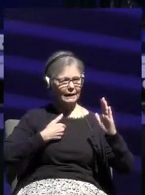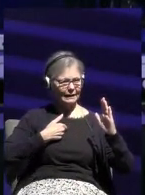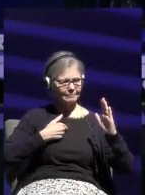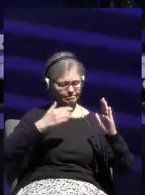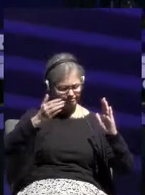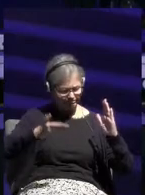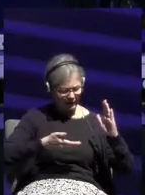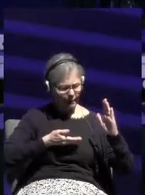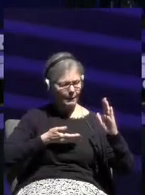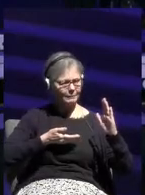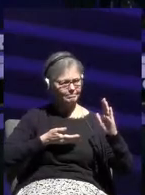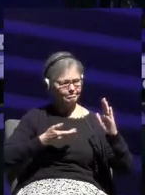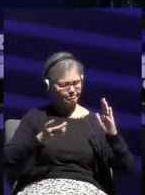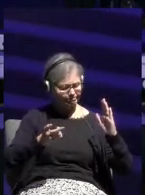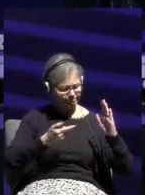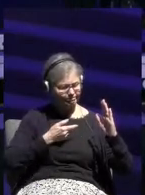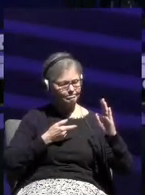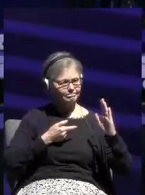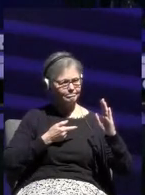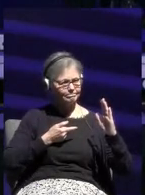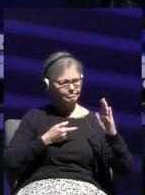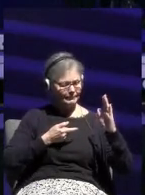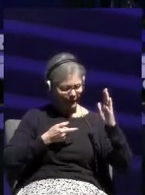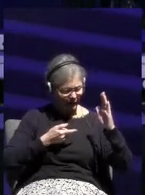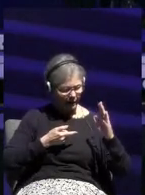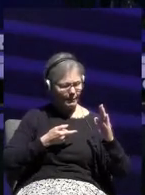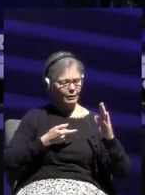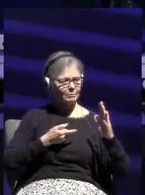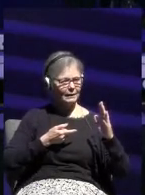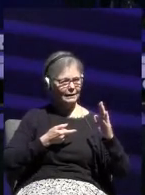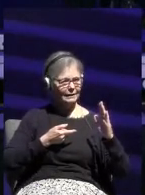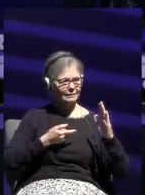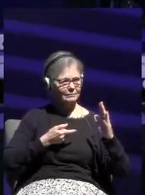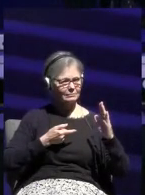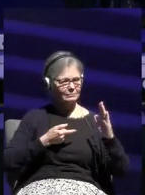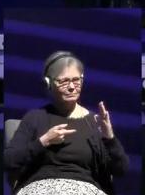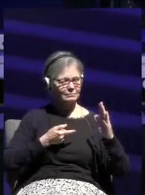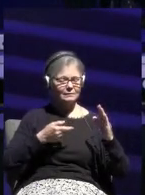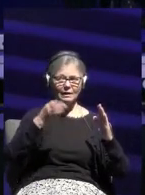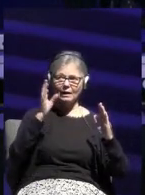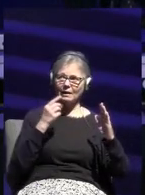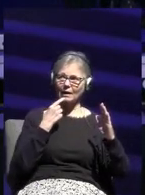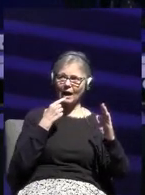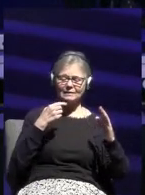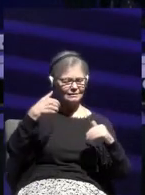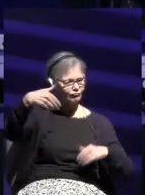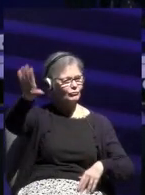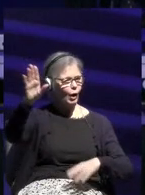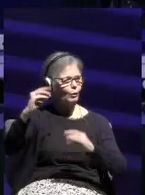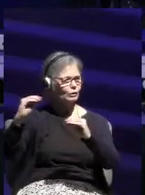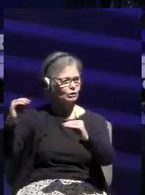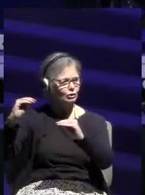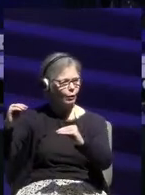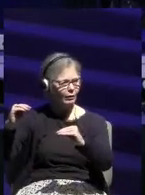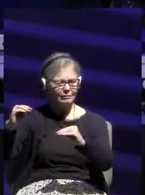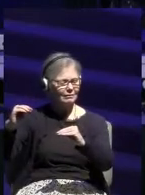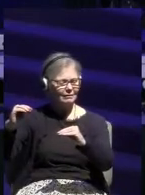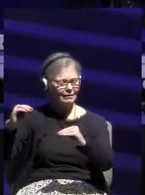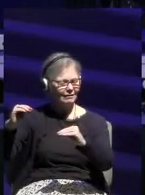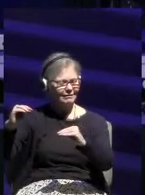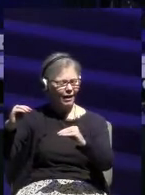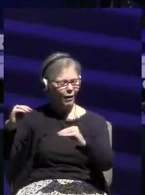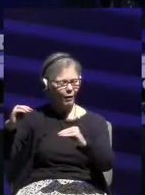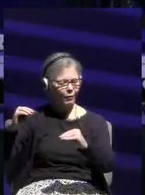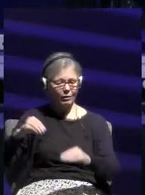very important part of the verse when he says, come unto me. Brother Titus, he's not saying go down to the store. He's not